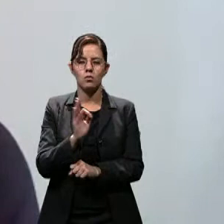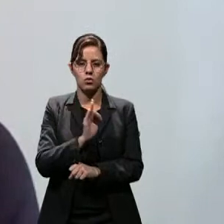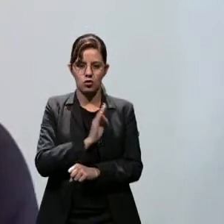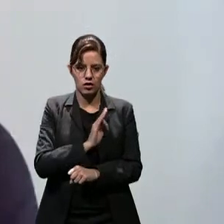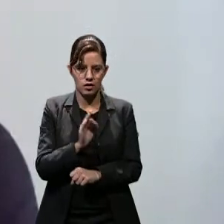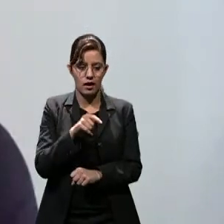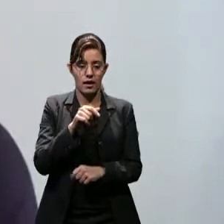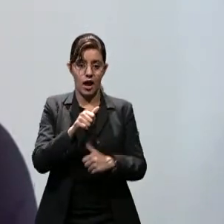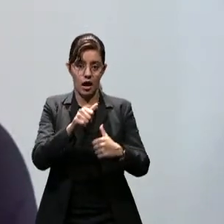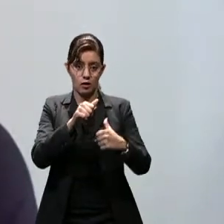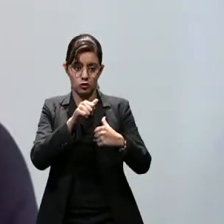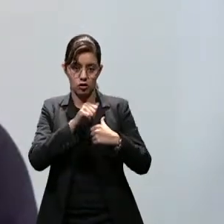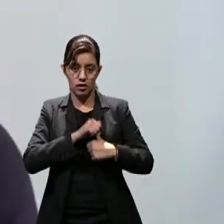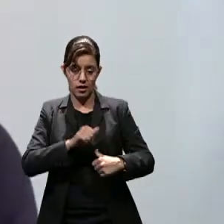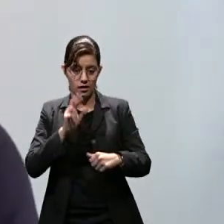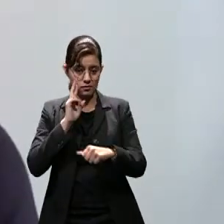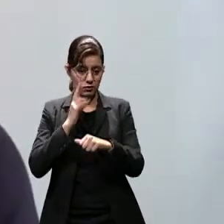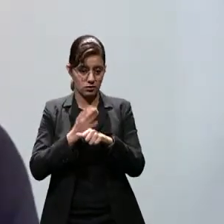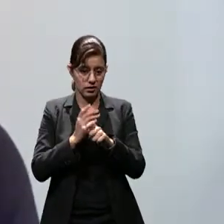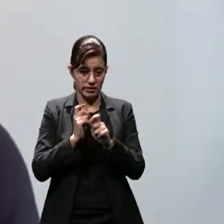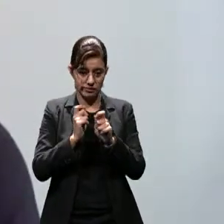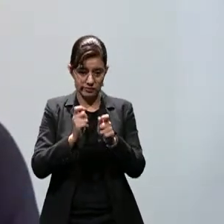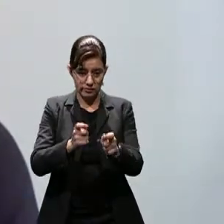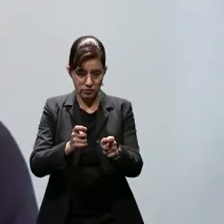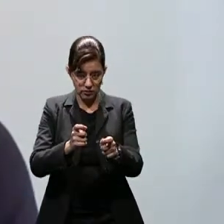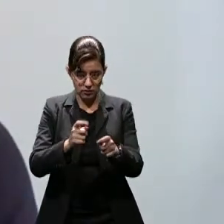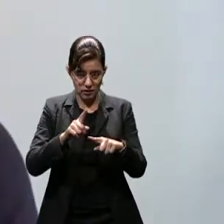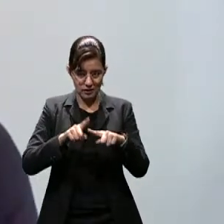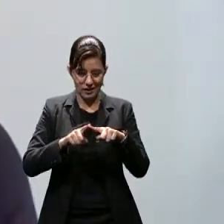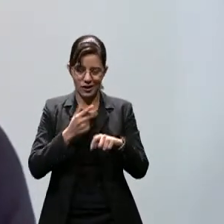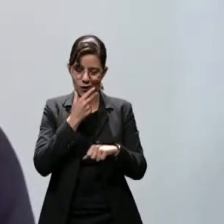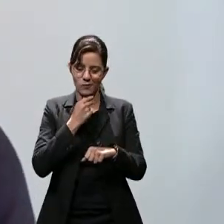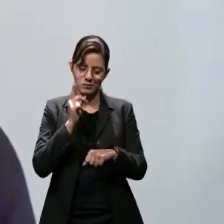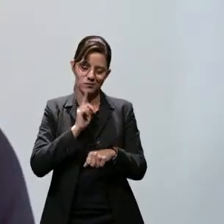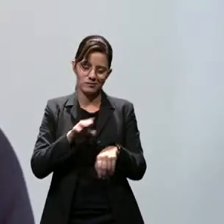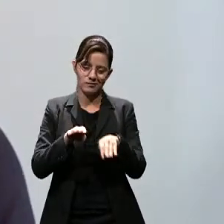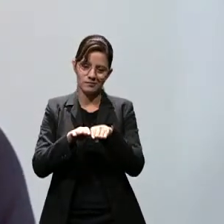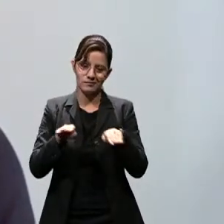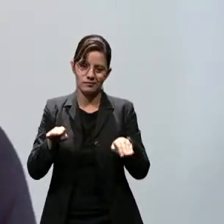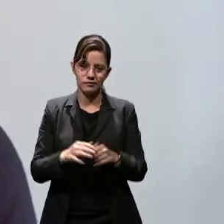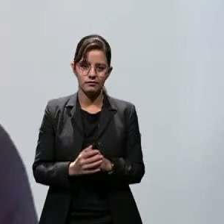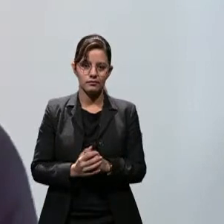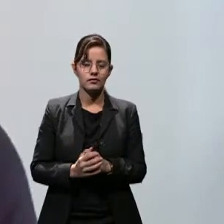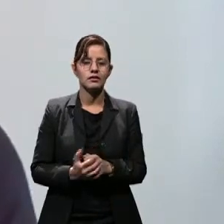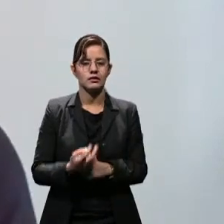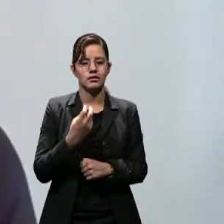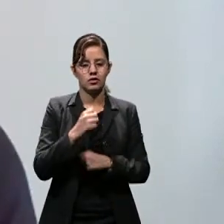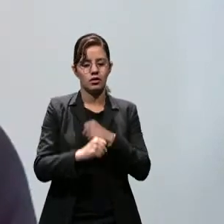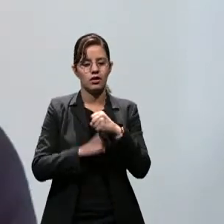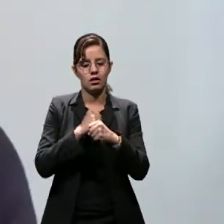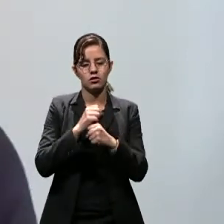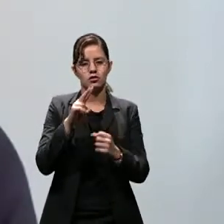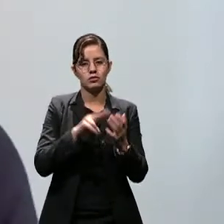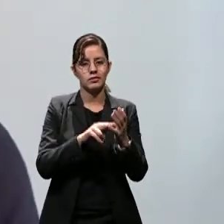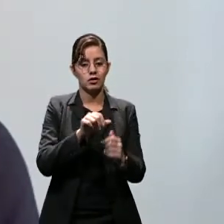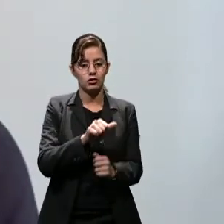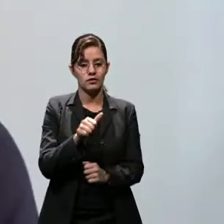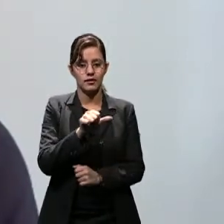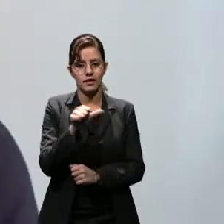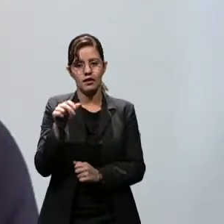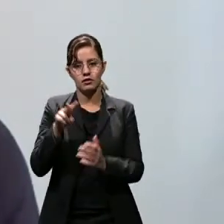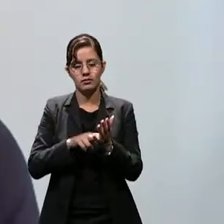distribution of gender in elections in representation. In this sense, between 2011